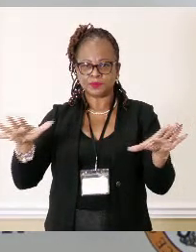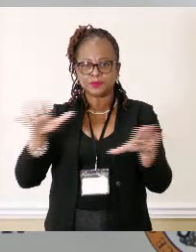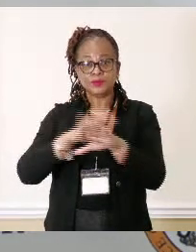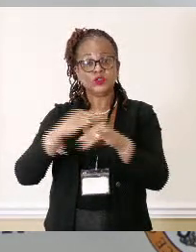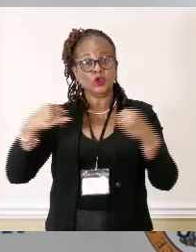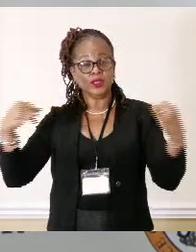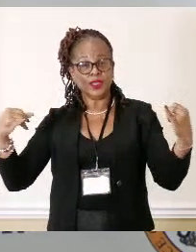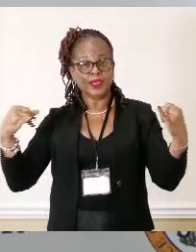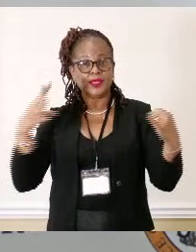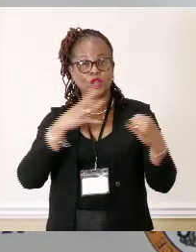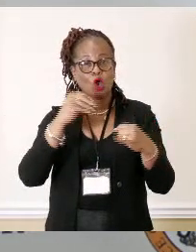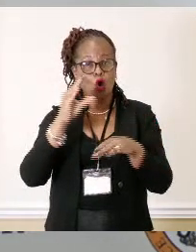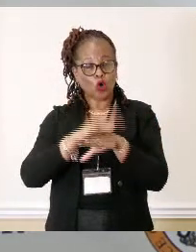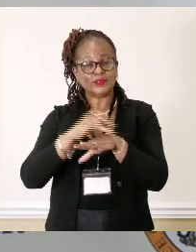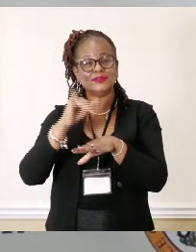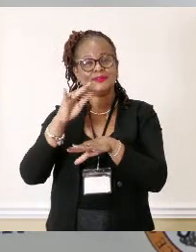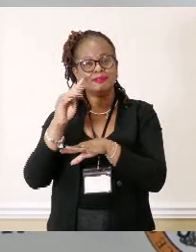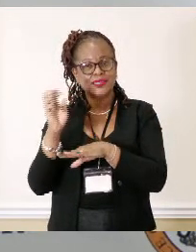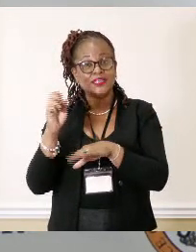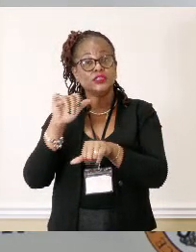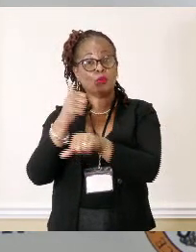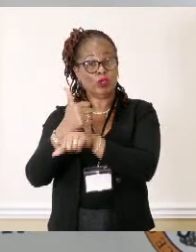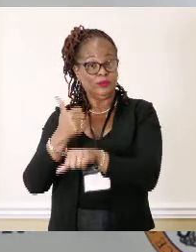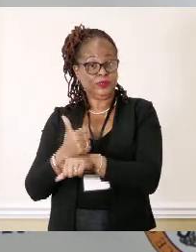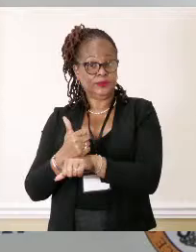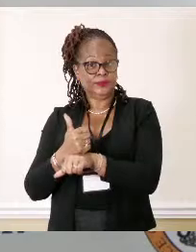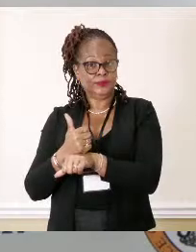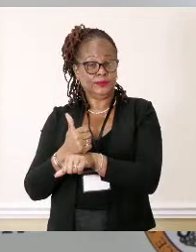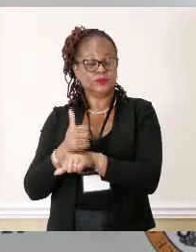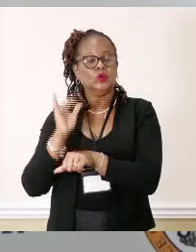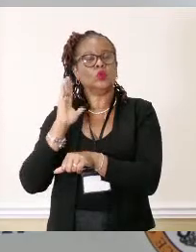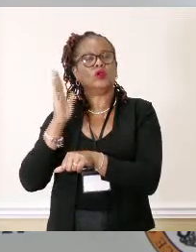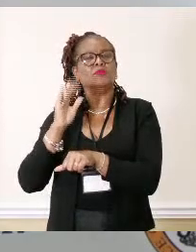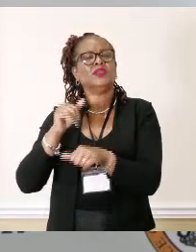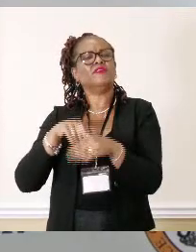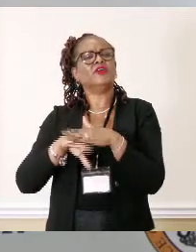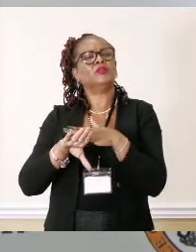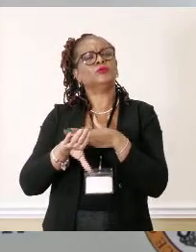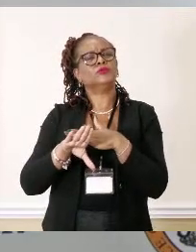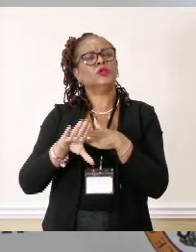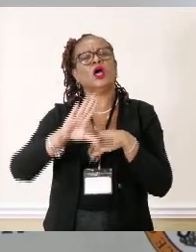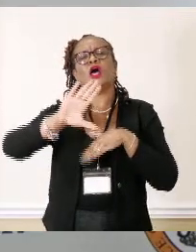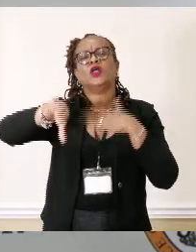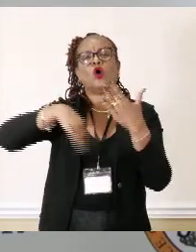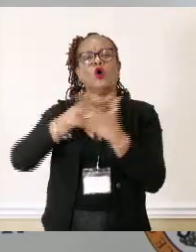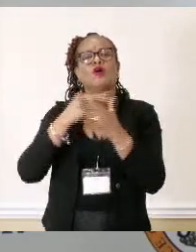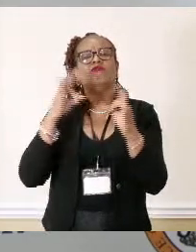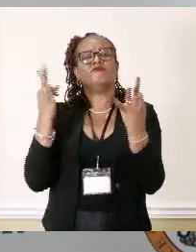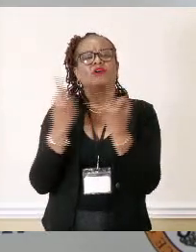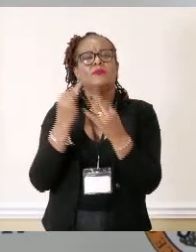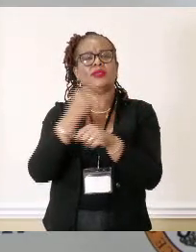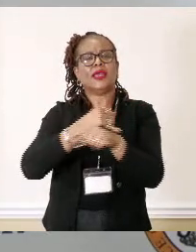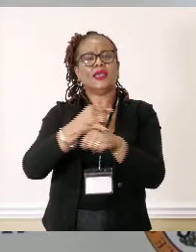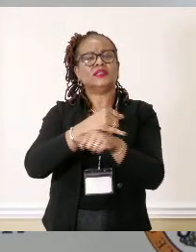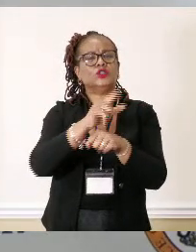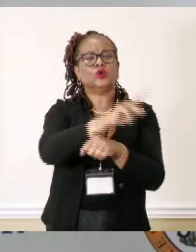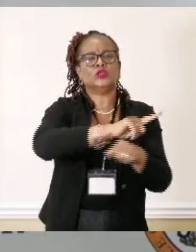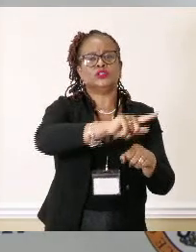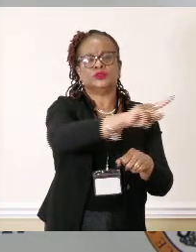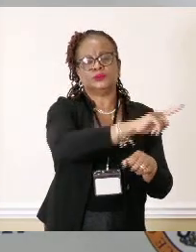Online and on-site appointments would be available at all Family Island